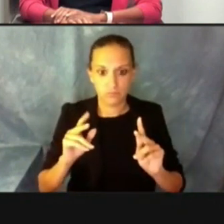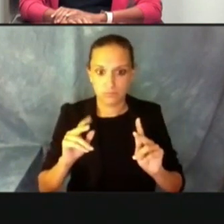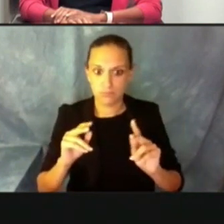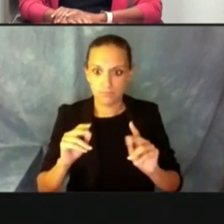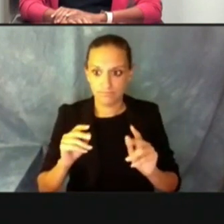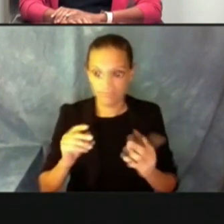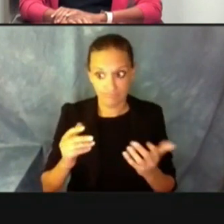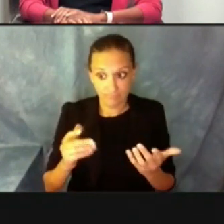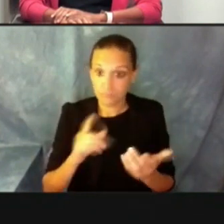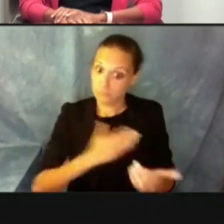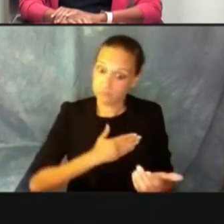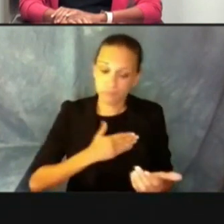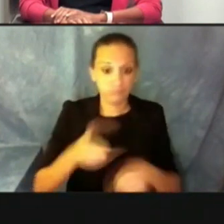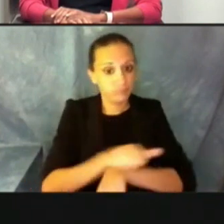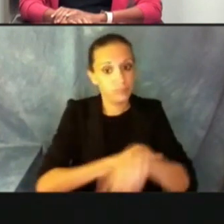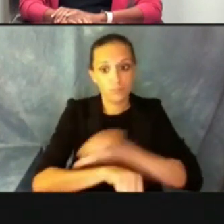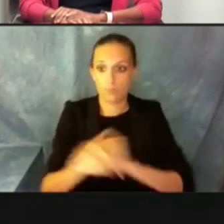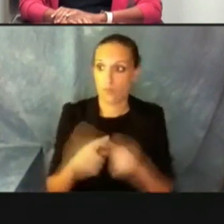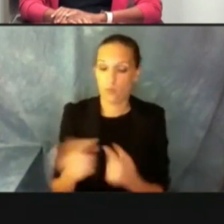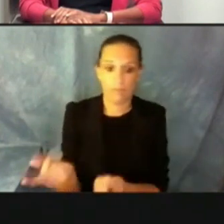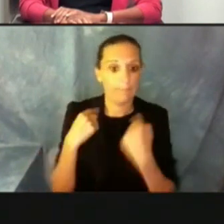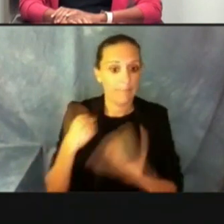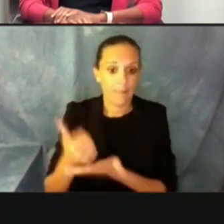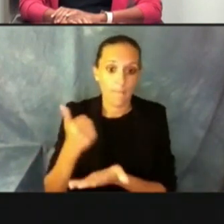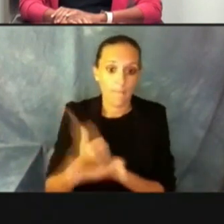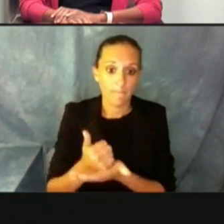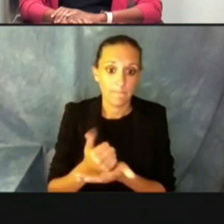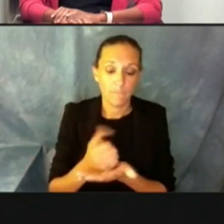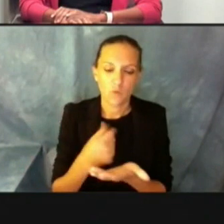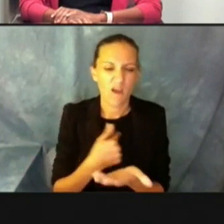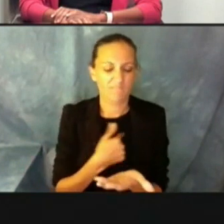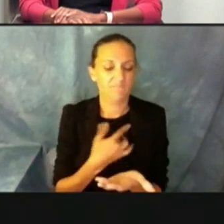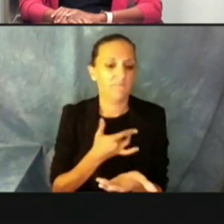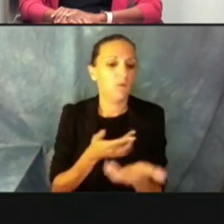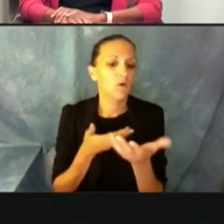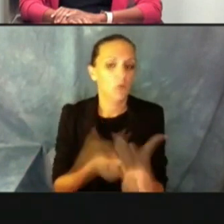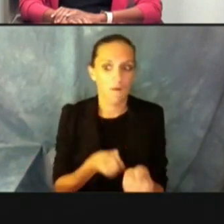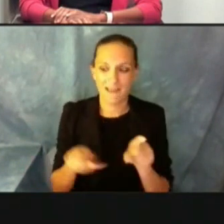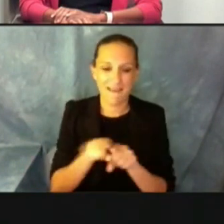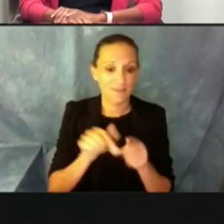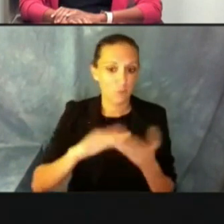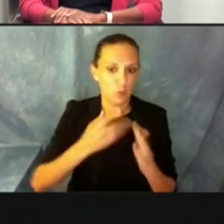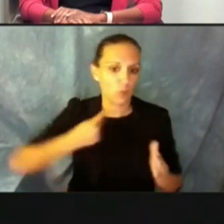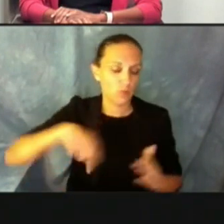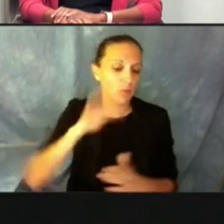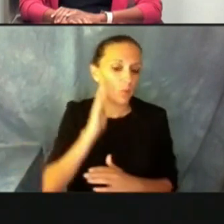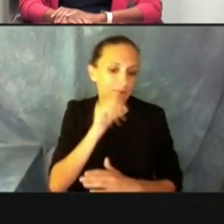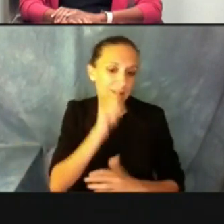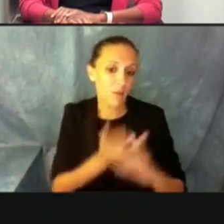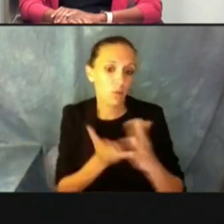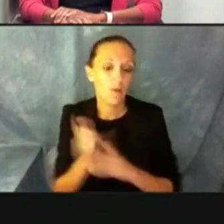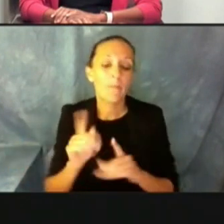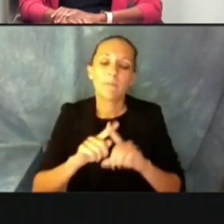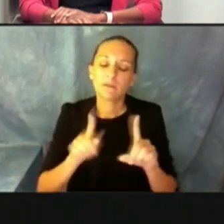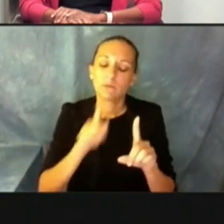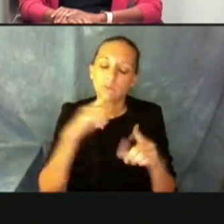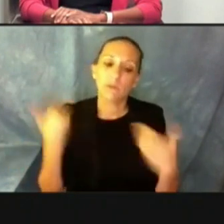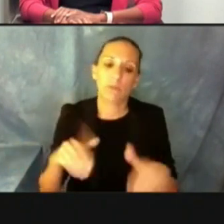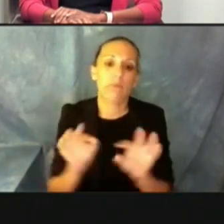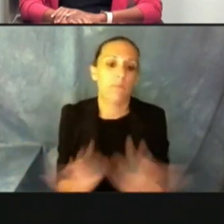and help. So I'm confident that we as a community will get through this, but it's really